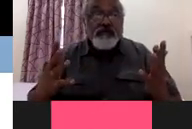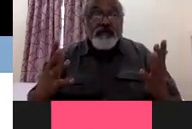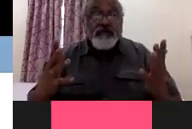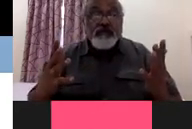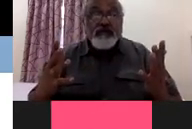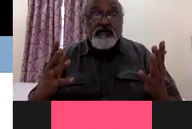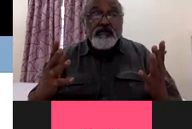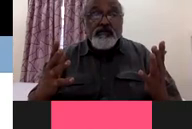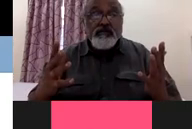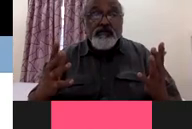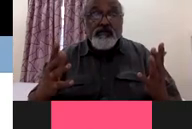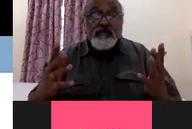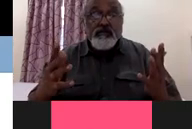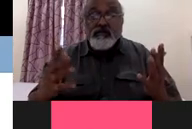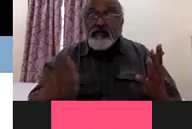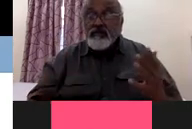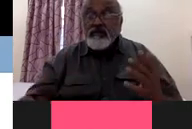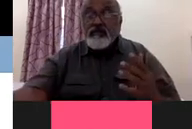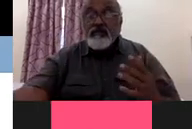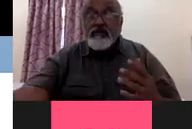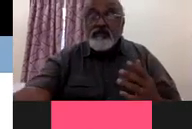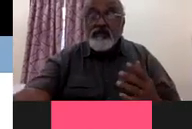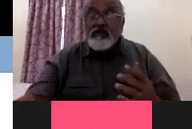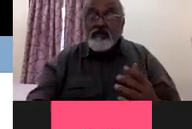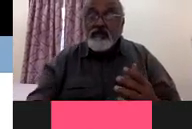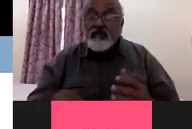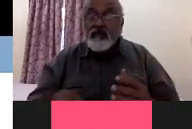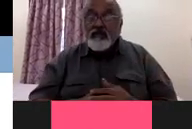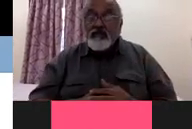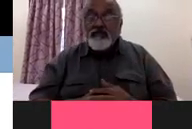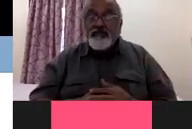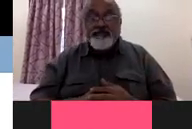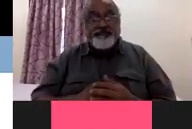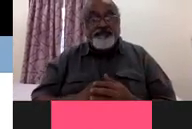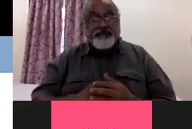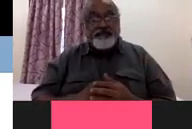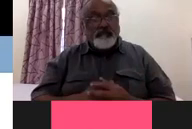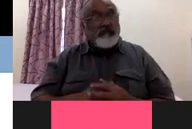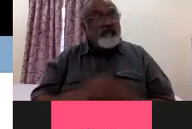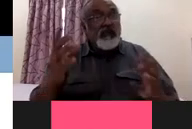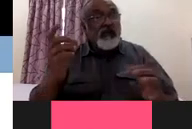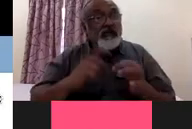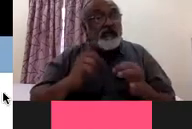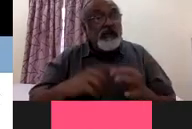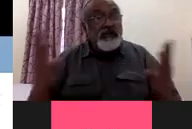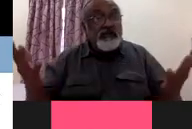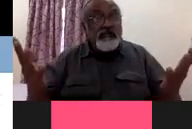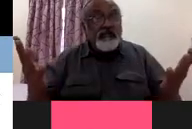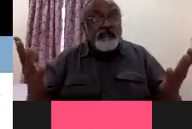Or we can progress to the last bit of our session here. Any questions?